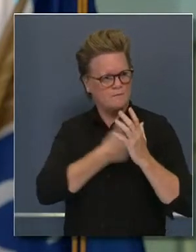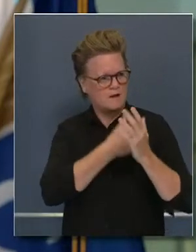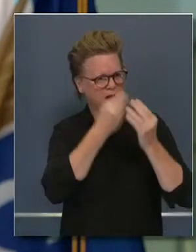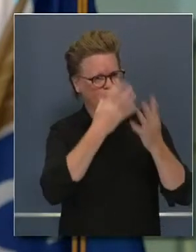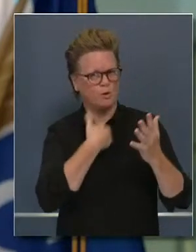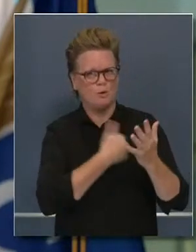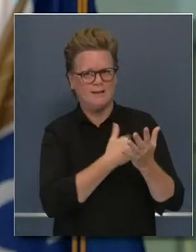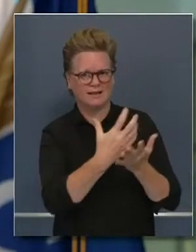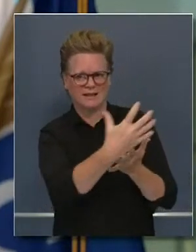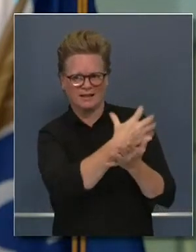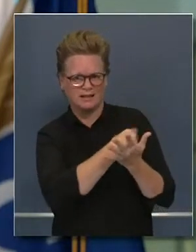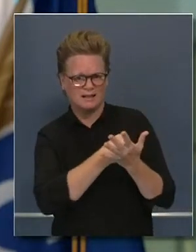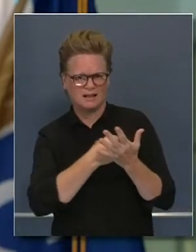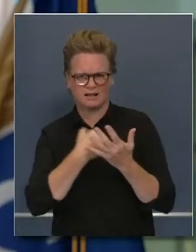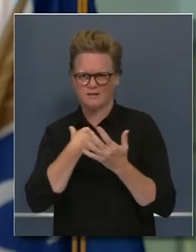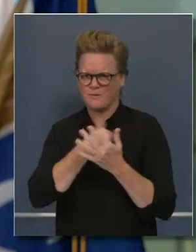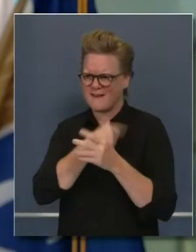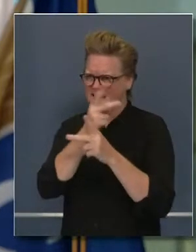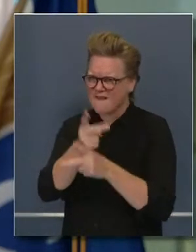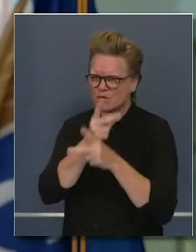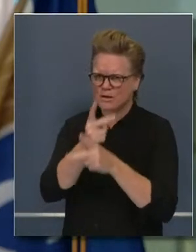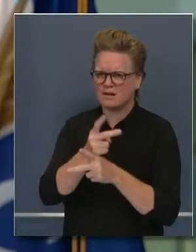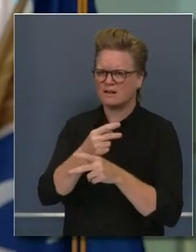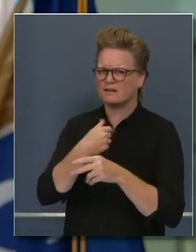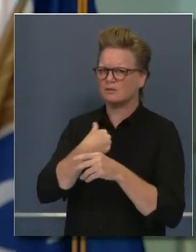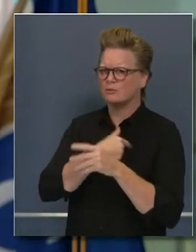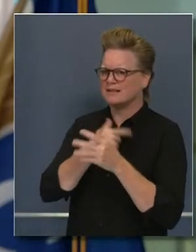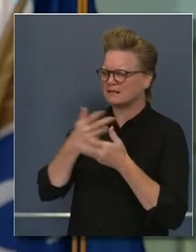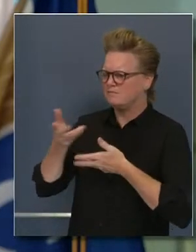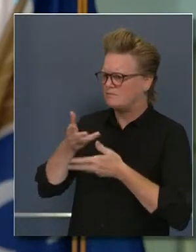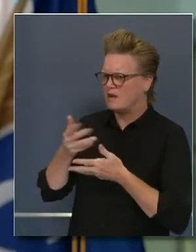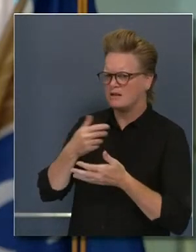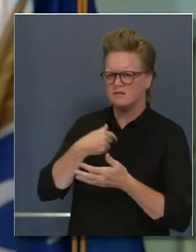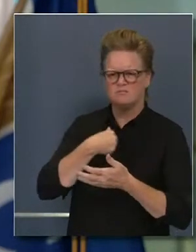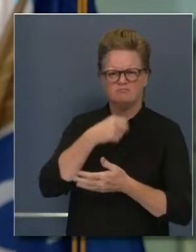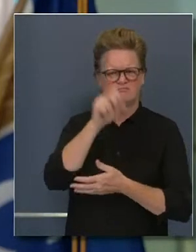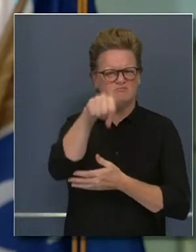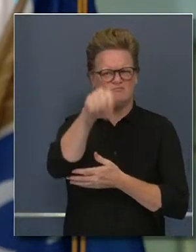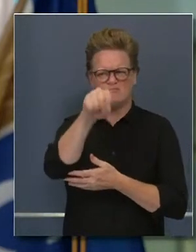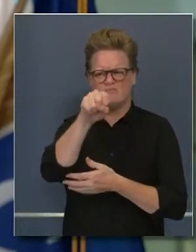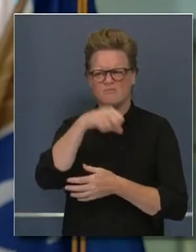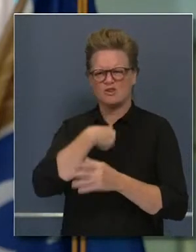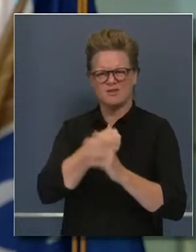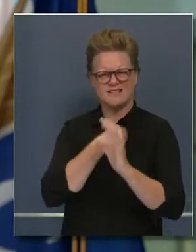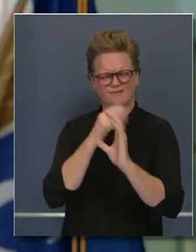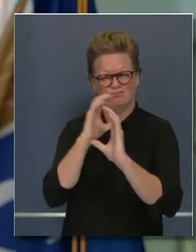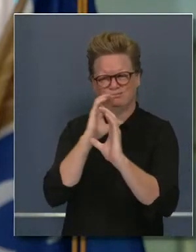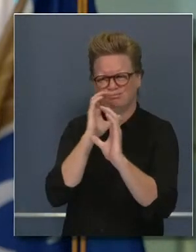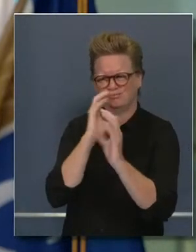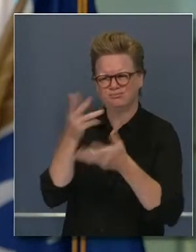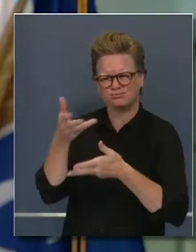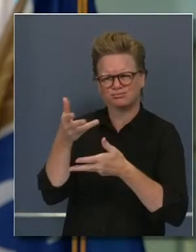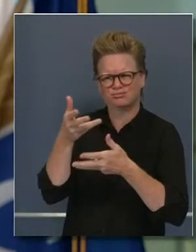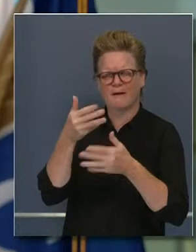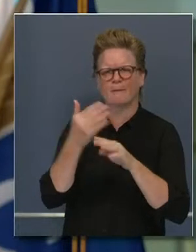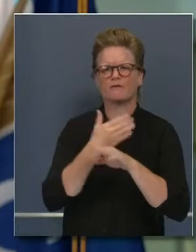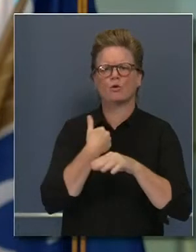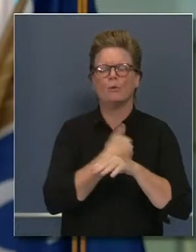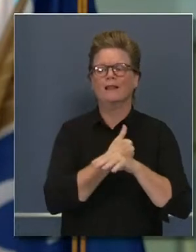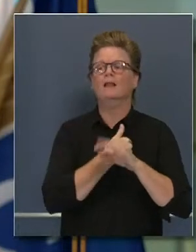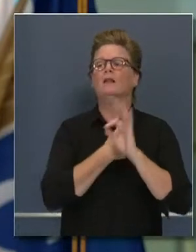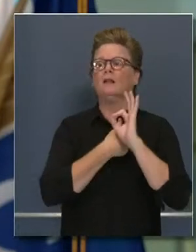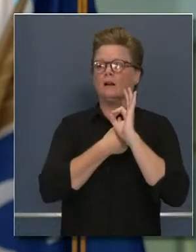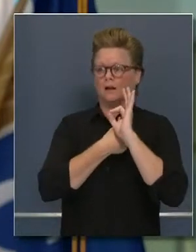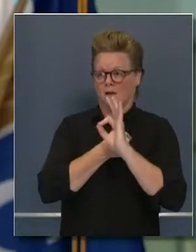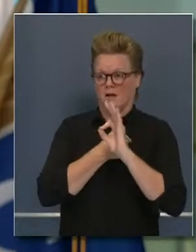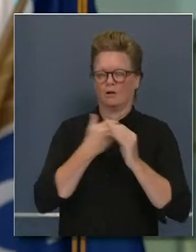closely with our county partners to make sure that we move forward in the methodical way we've been committed to since